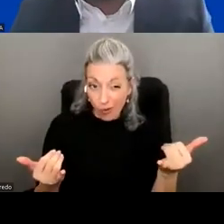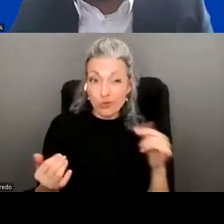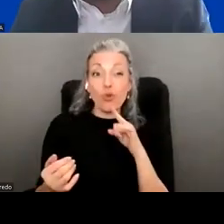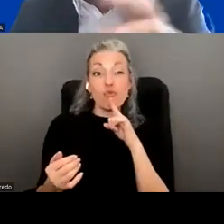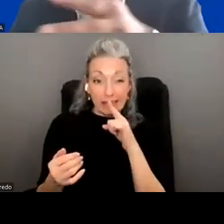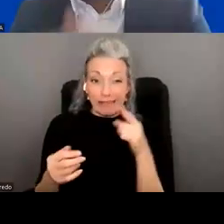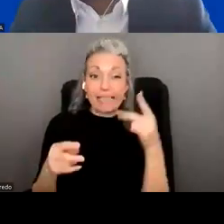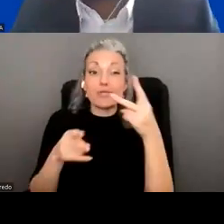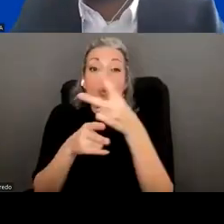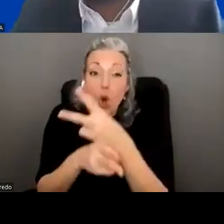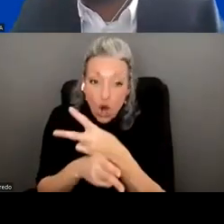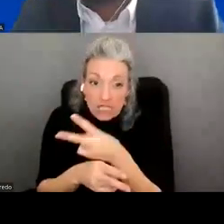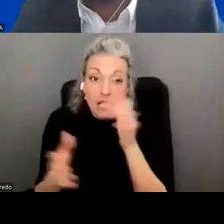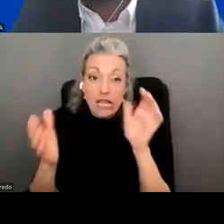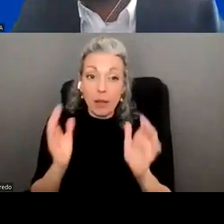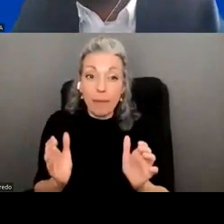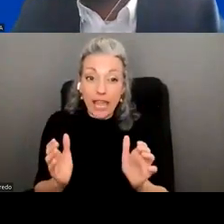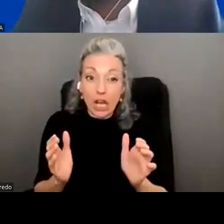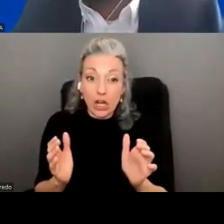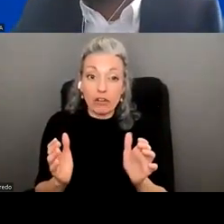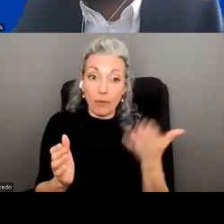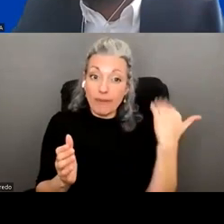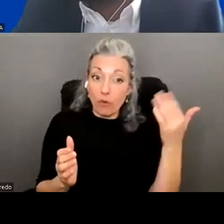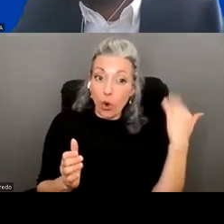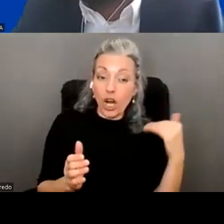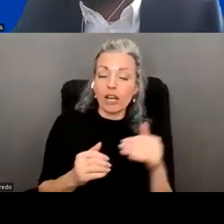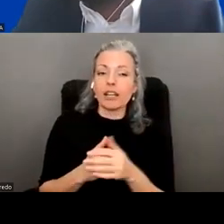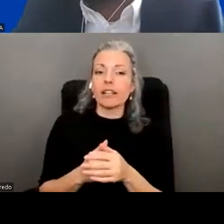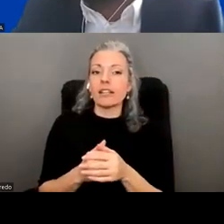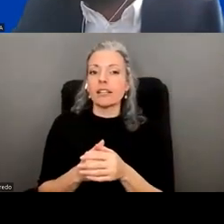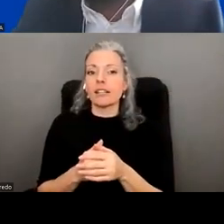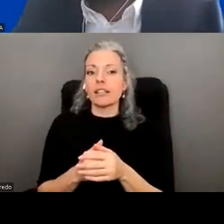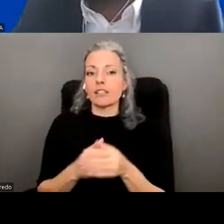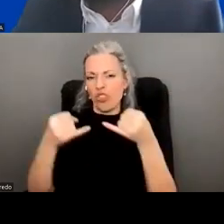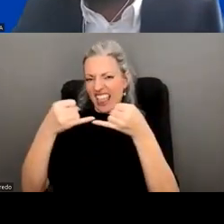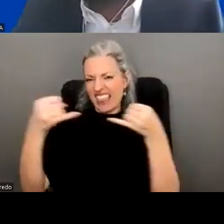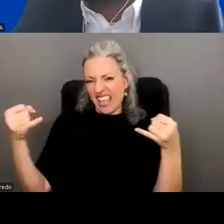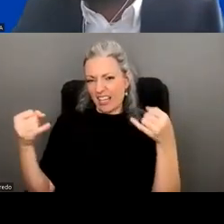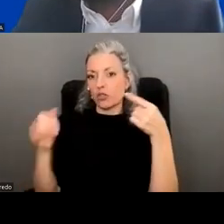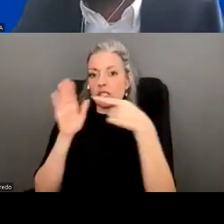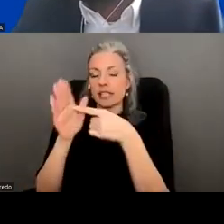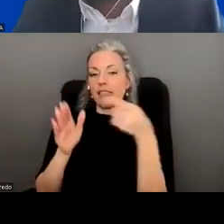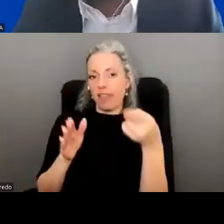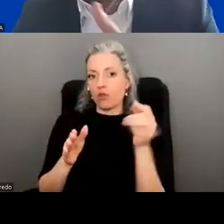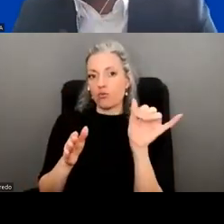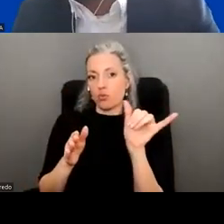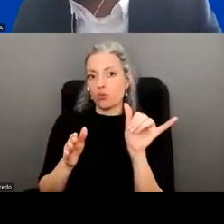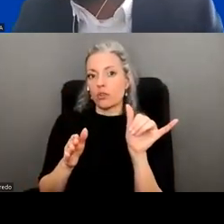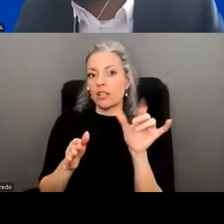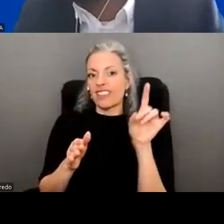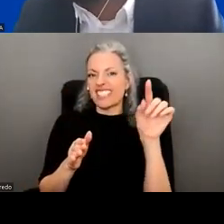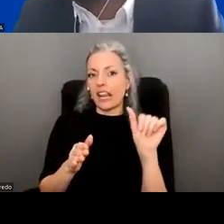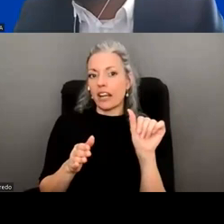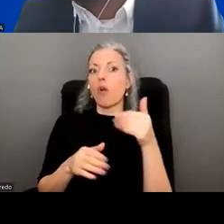the baseline data to the most current data. And that this line graph also displays the data year